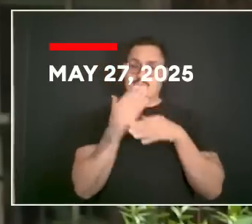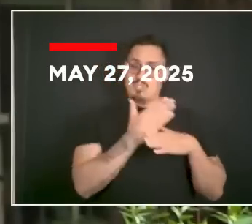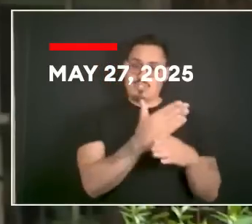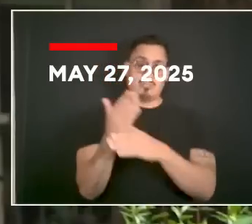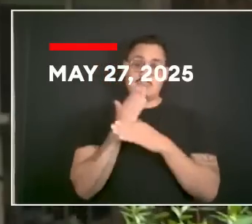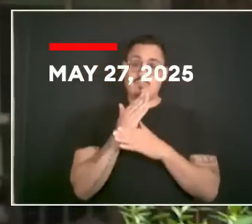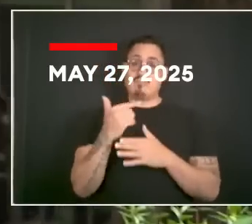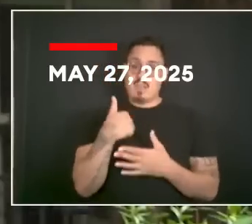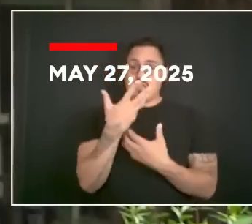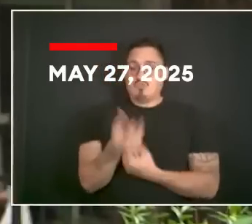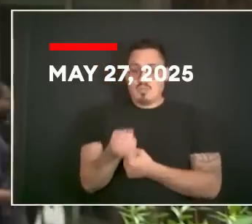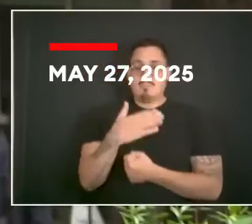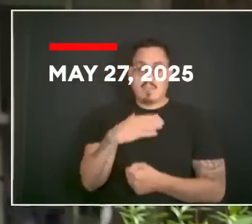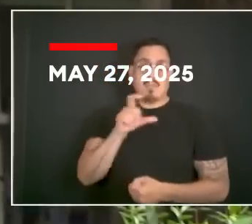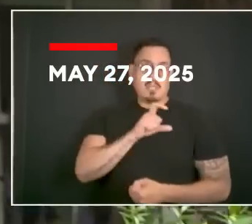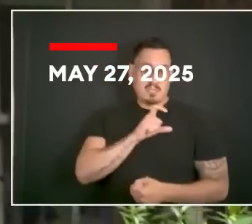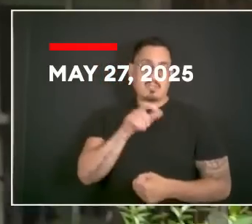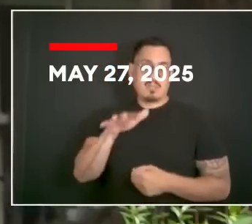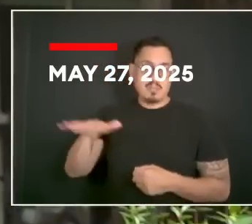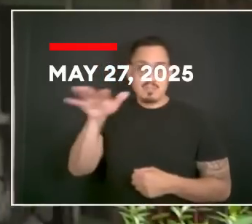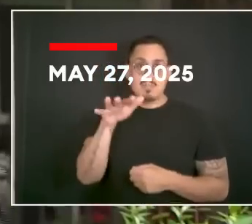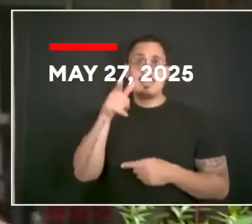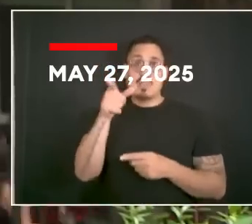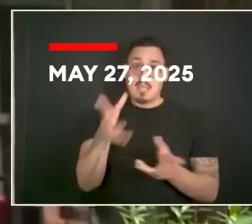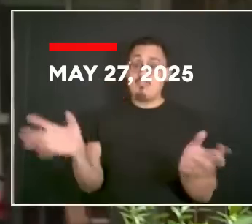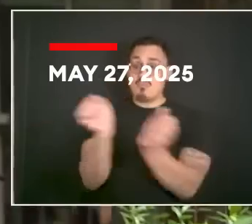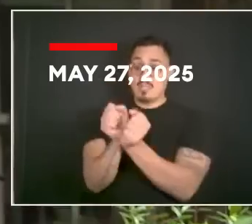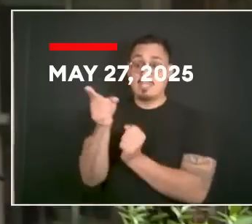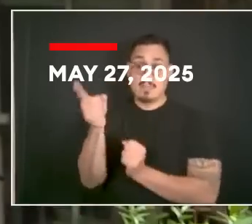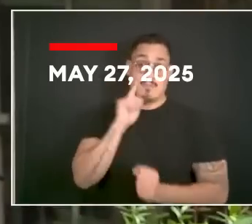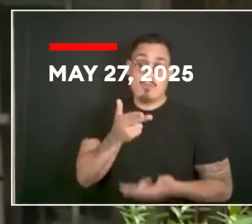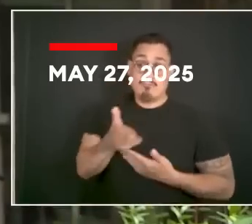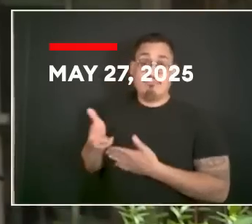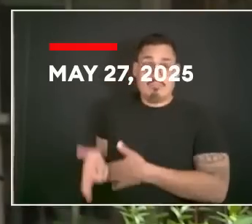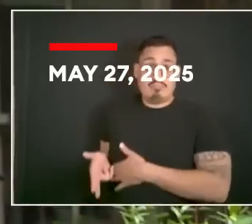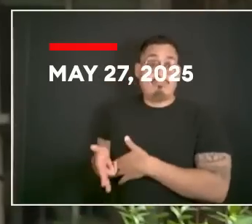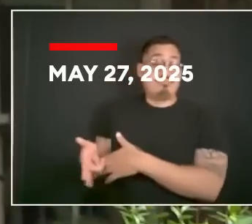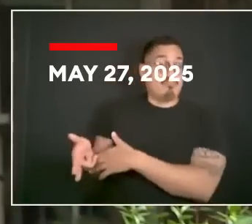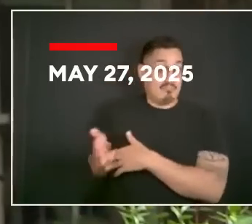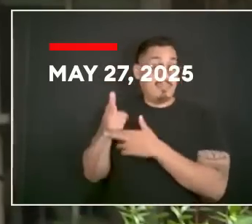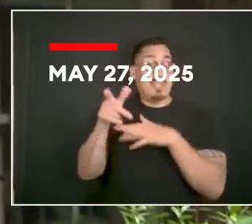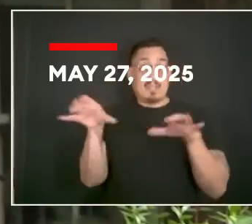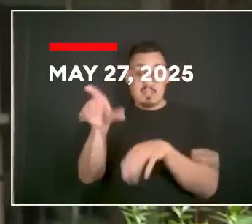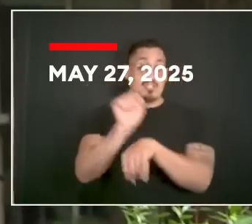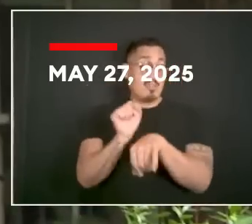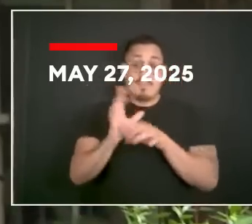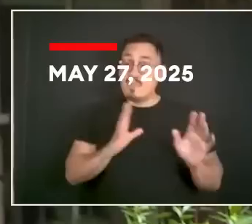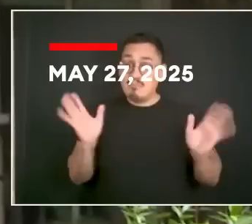my police officers. They arrested you for carrying a gun. They did their job. If the federal authorities want to do something else, that's up to them. But